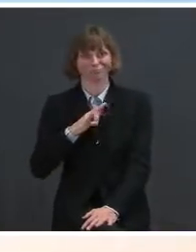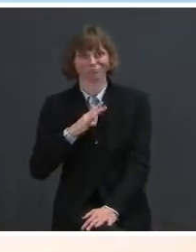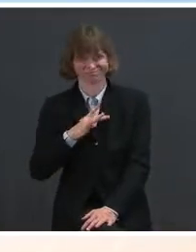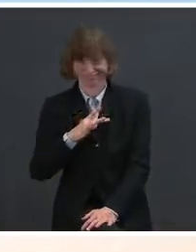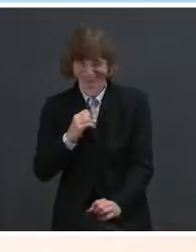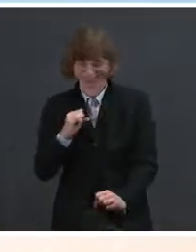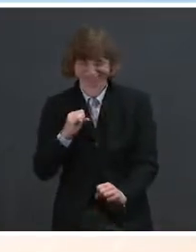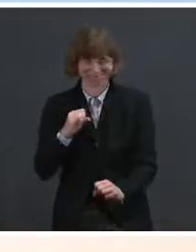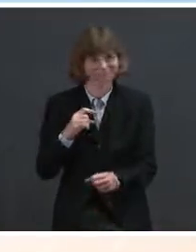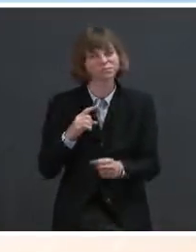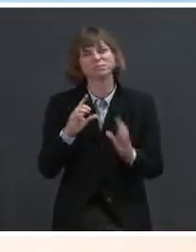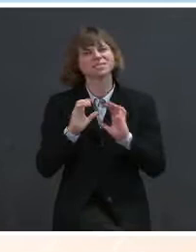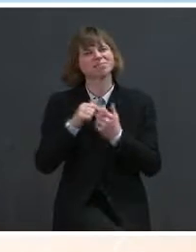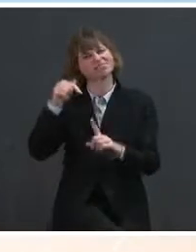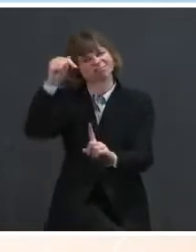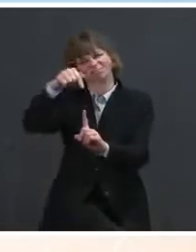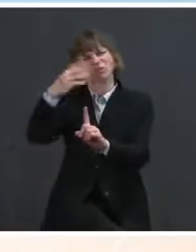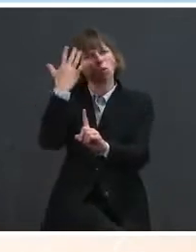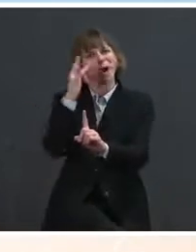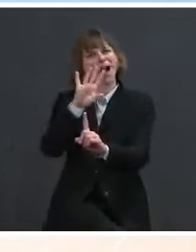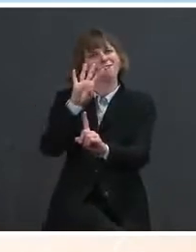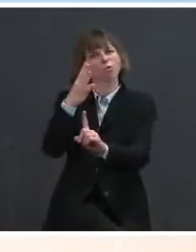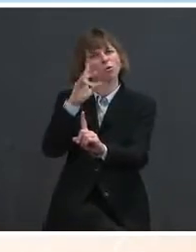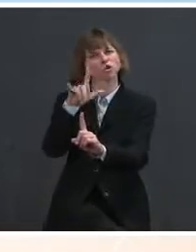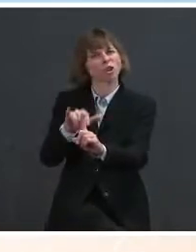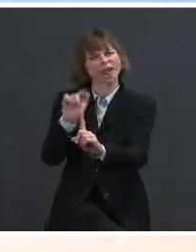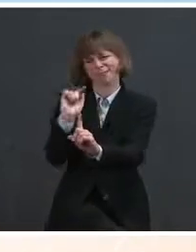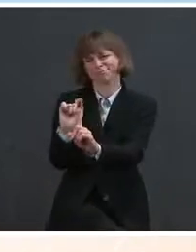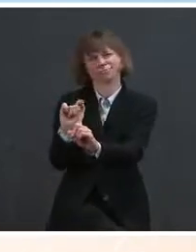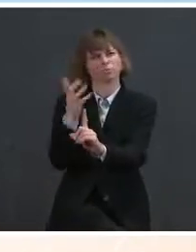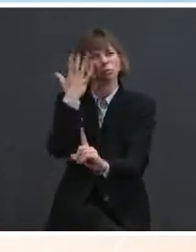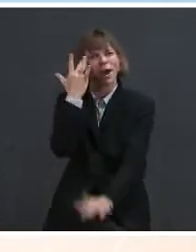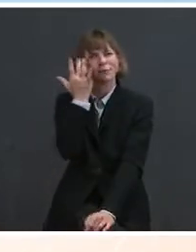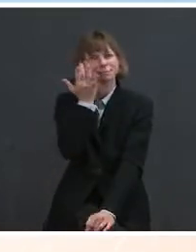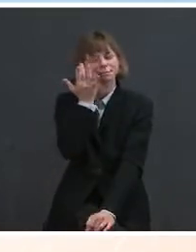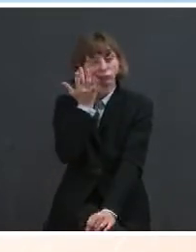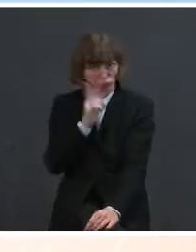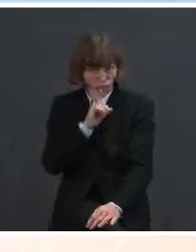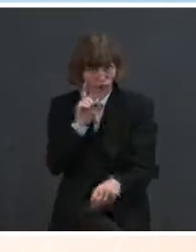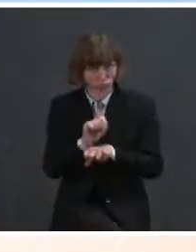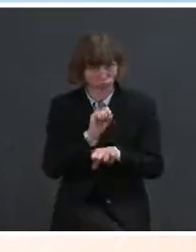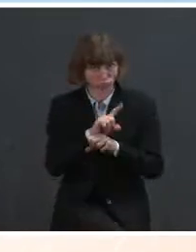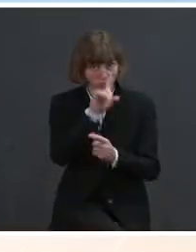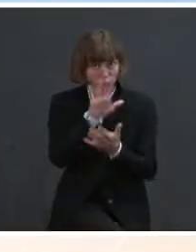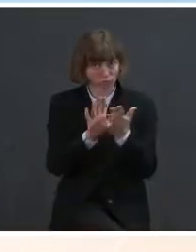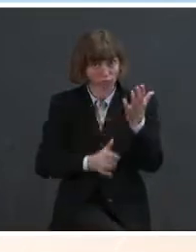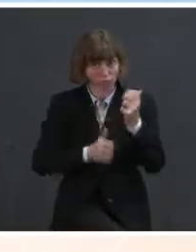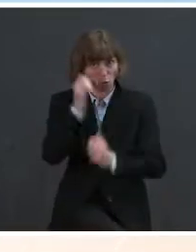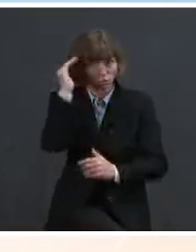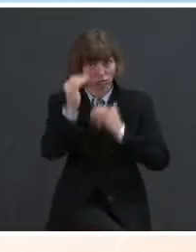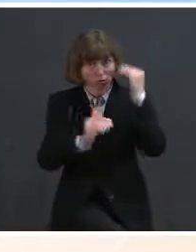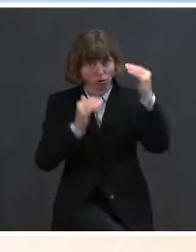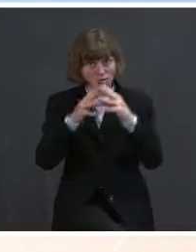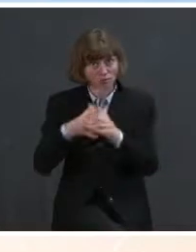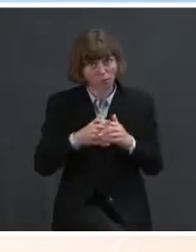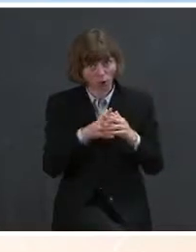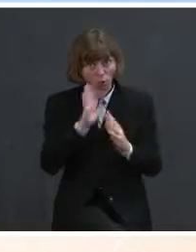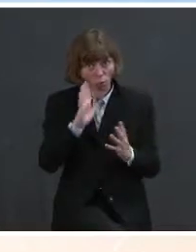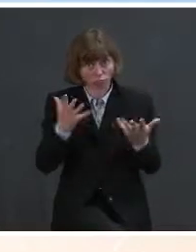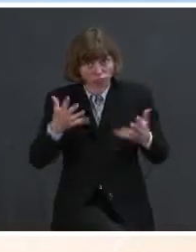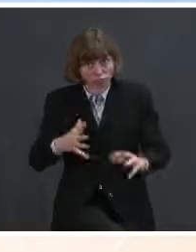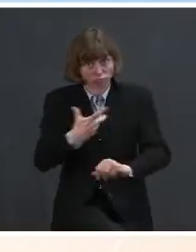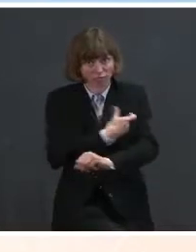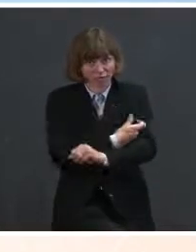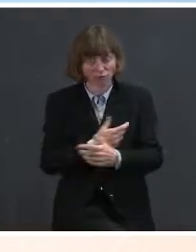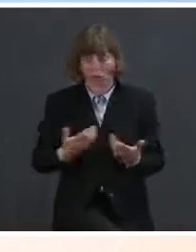date? Why the 4th of July? Is that the date by which you believe most adult Americans will be able to be vaccinated? Well, we'll have